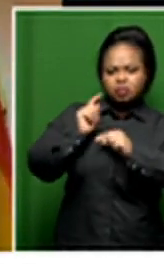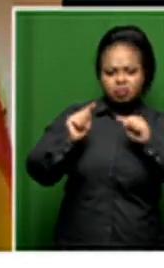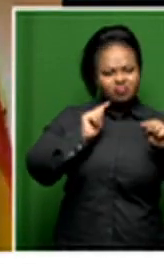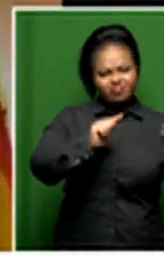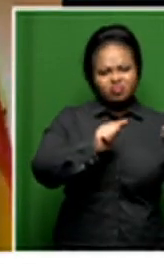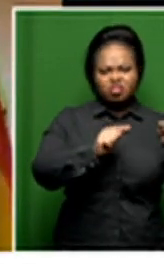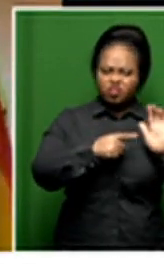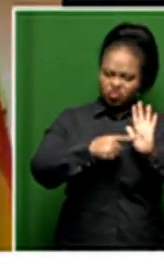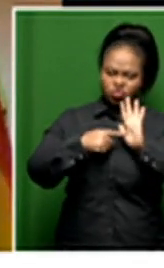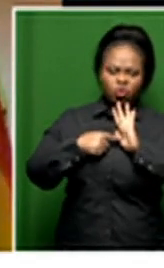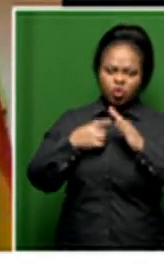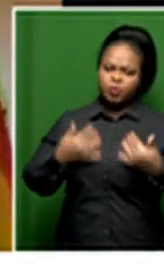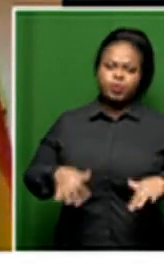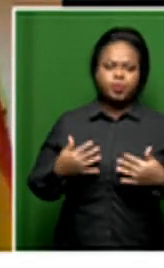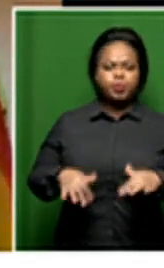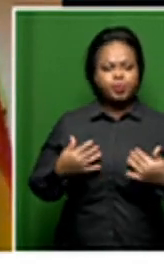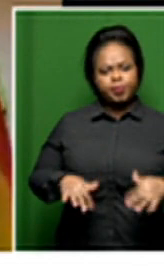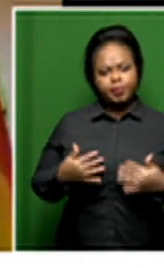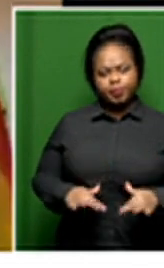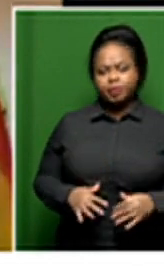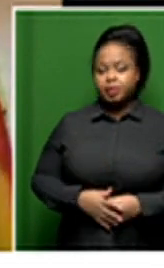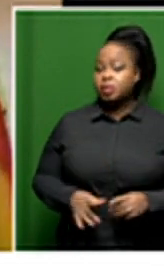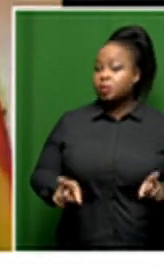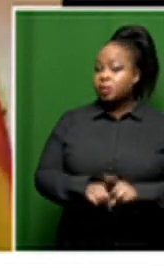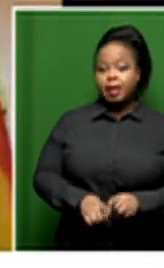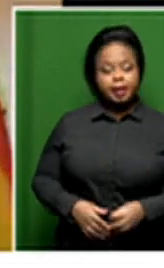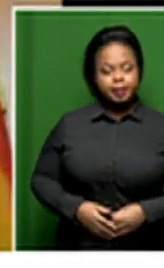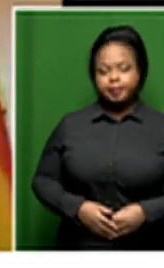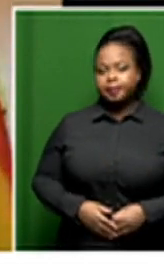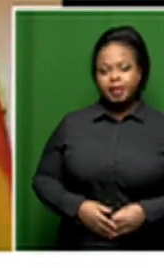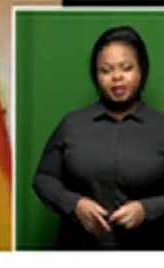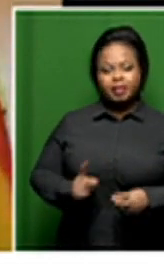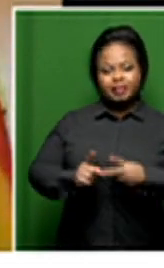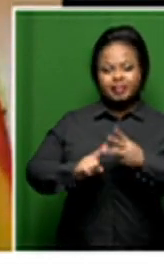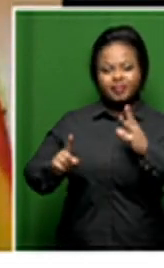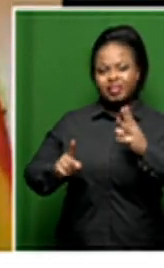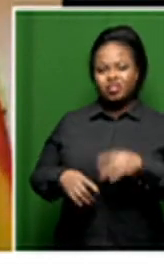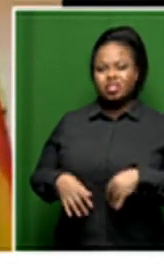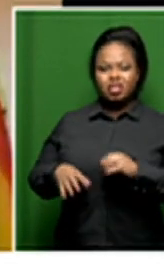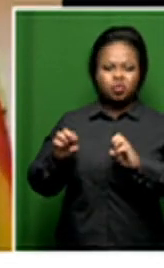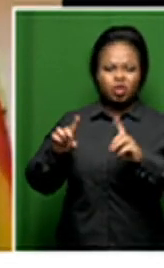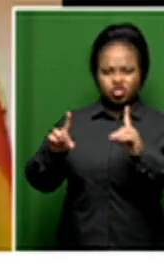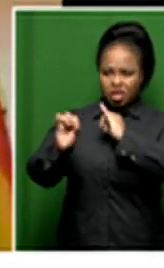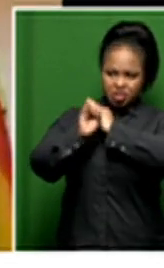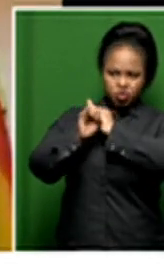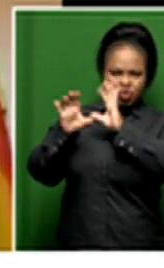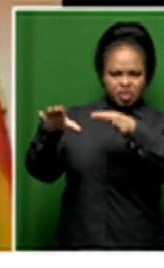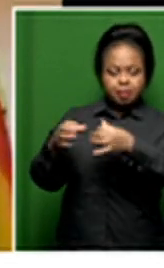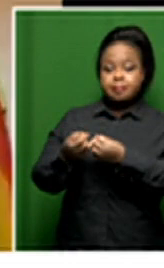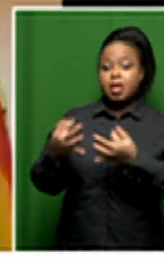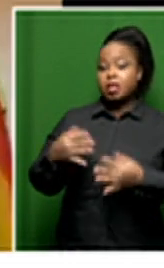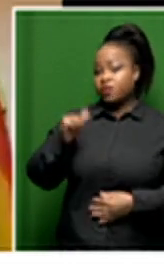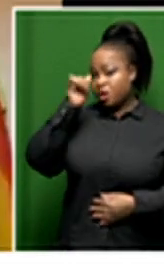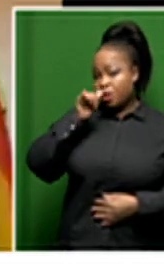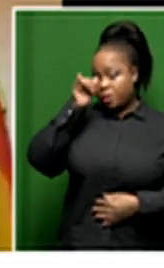shown in numerous ways, even academics, that there's ongoing patterns of crime,